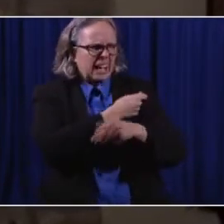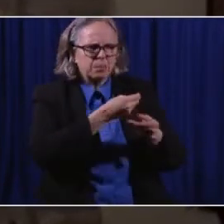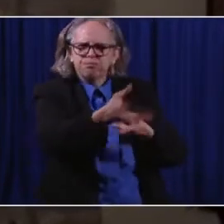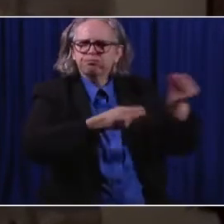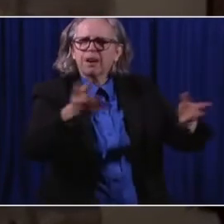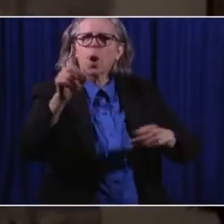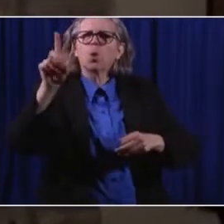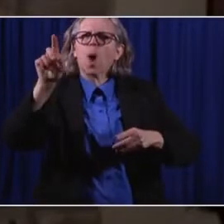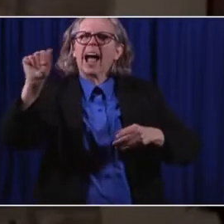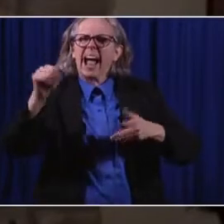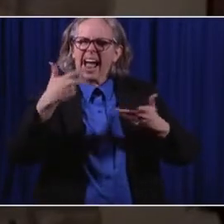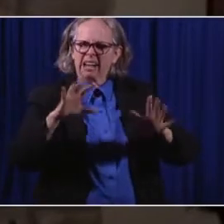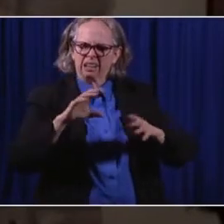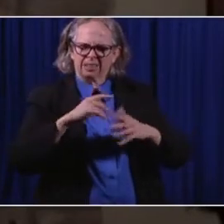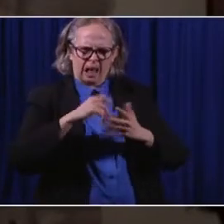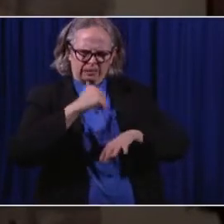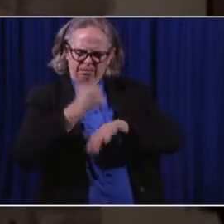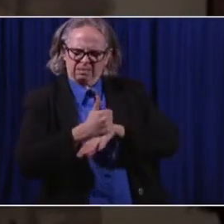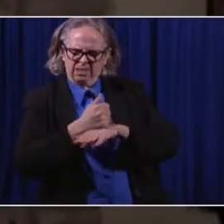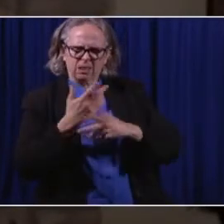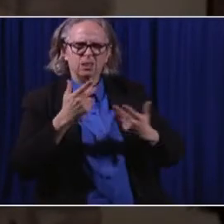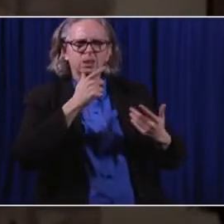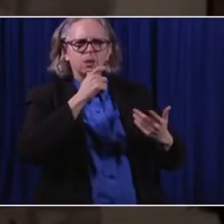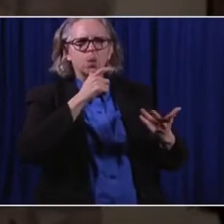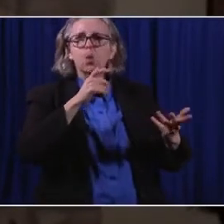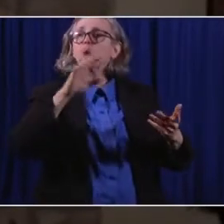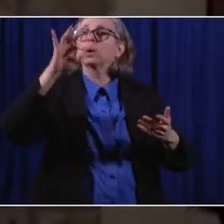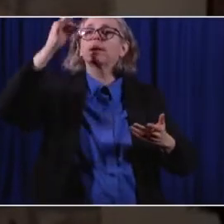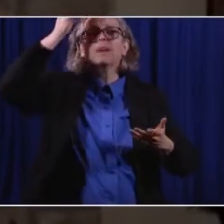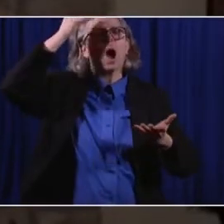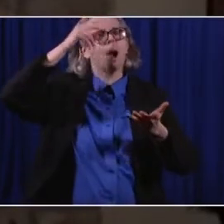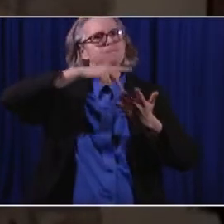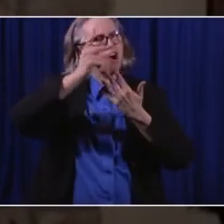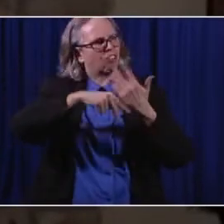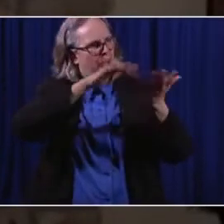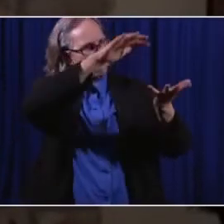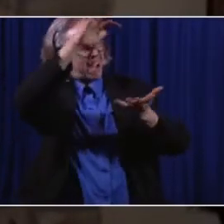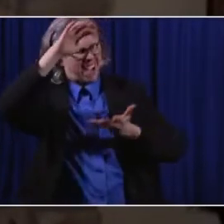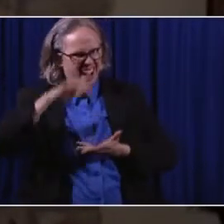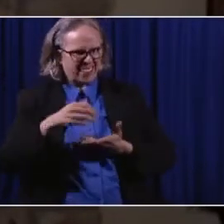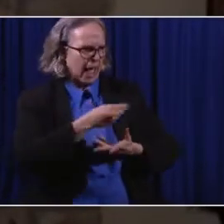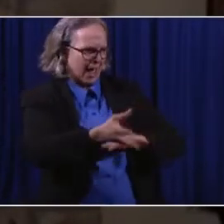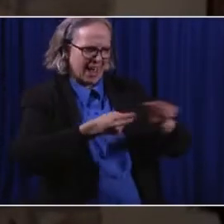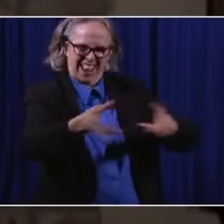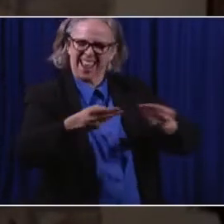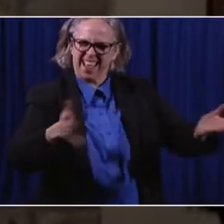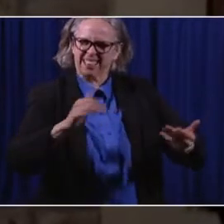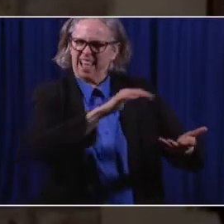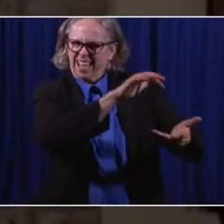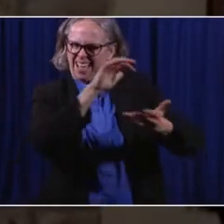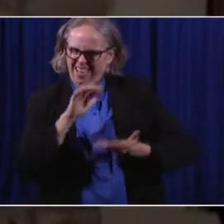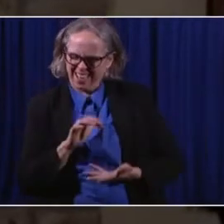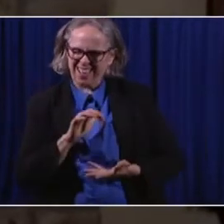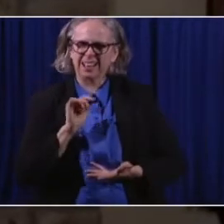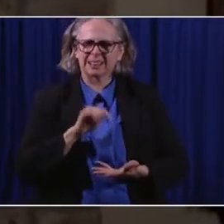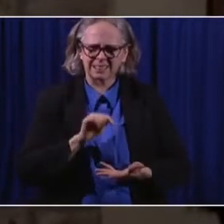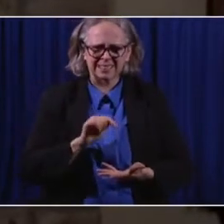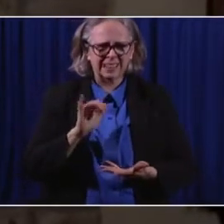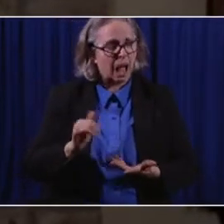is that the pharmacy company that is vaccinating on our